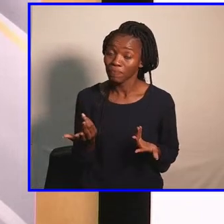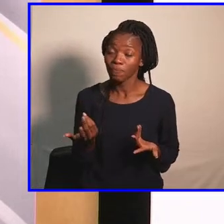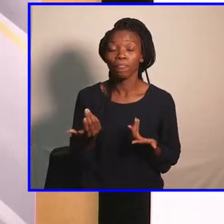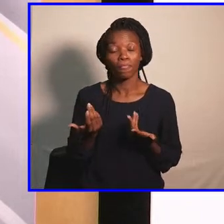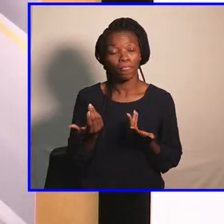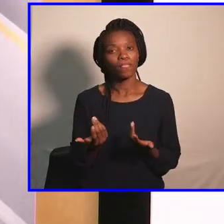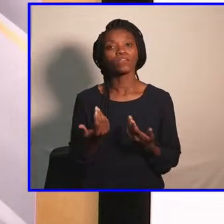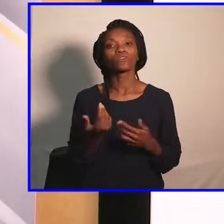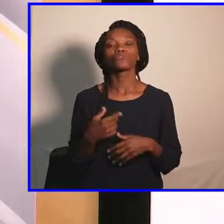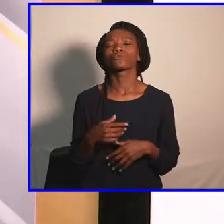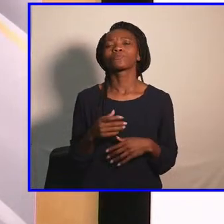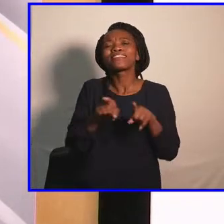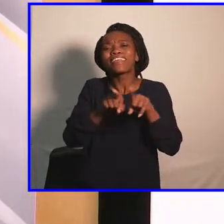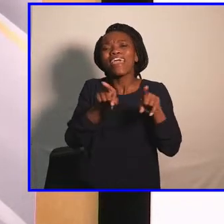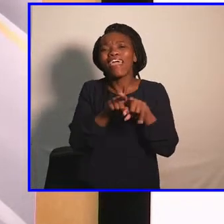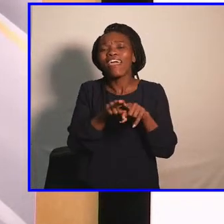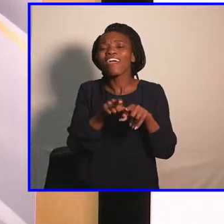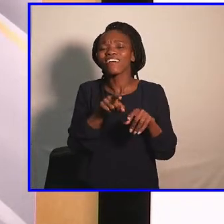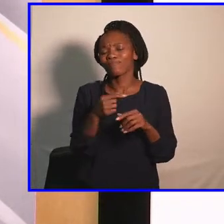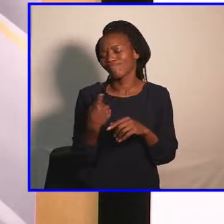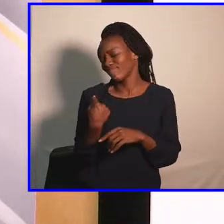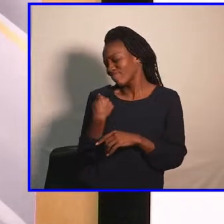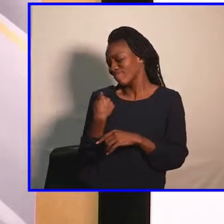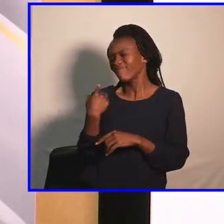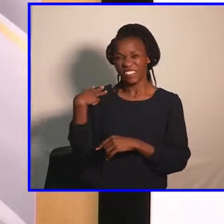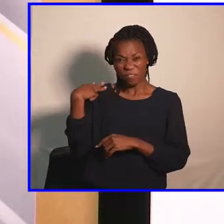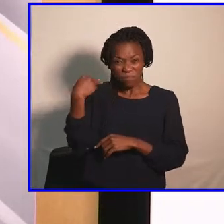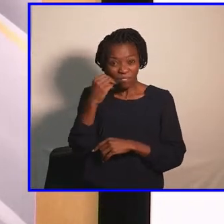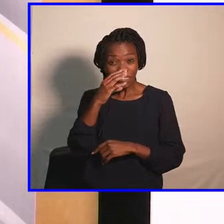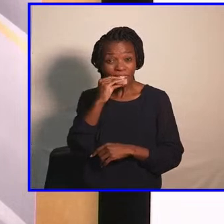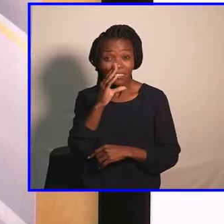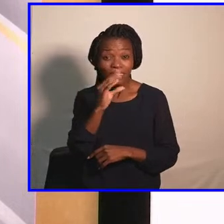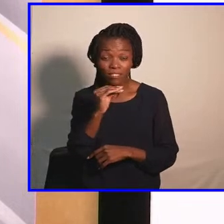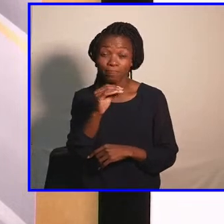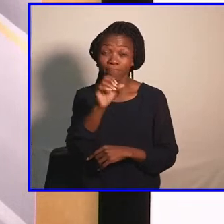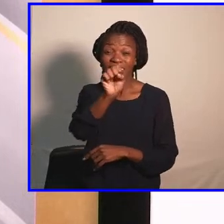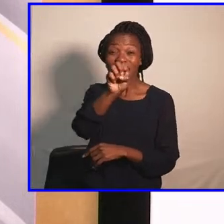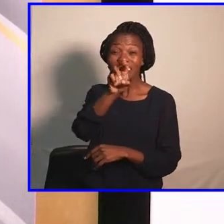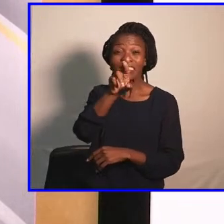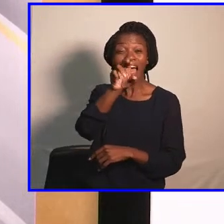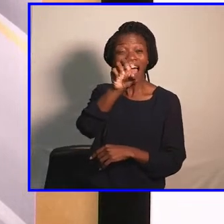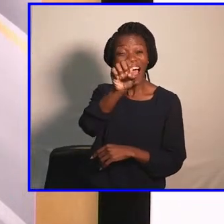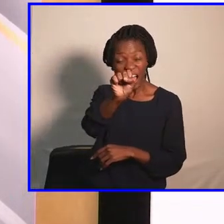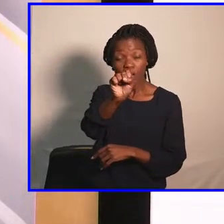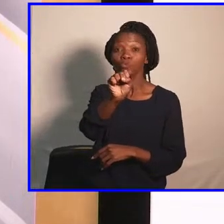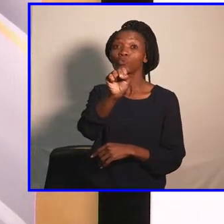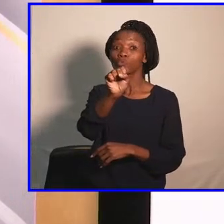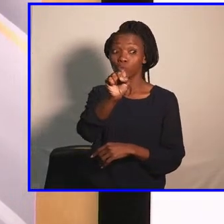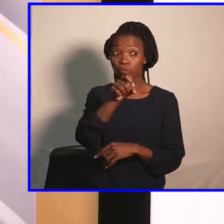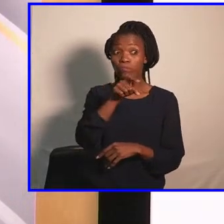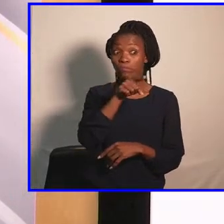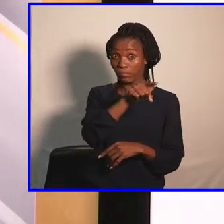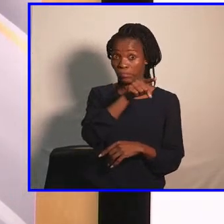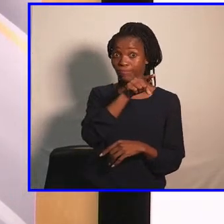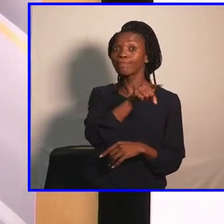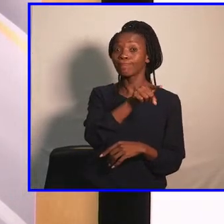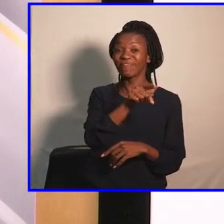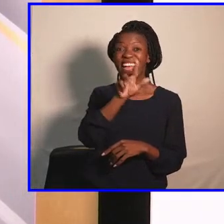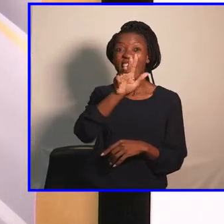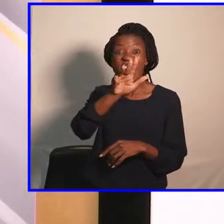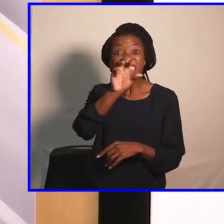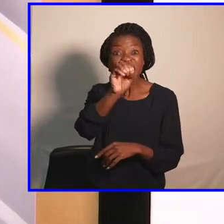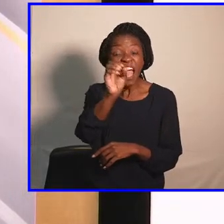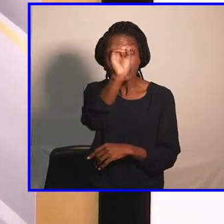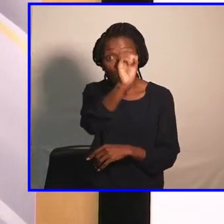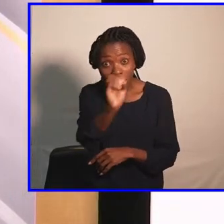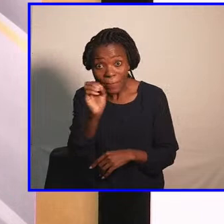And as the minister said, SARS contributes 90% of